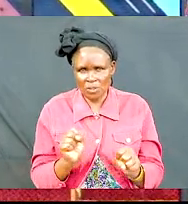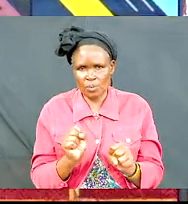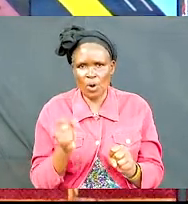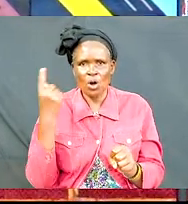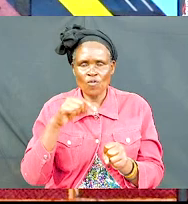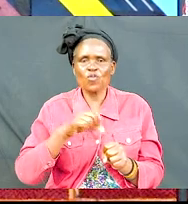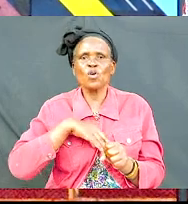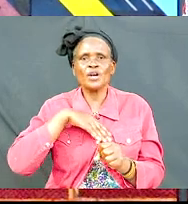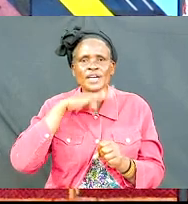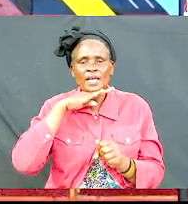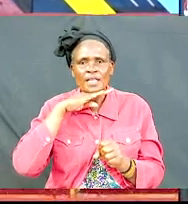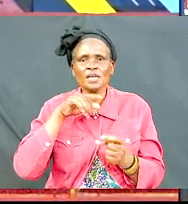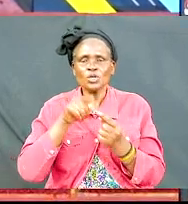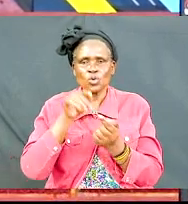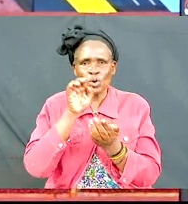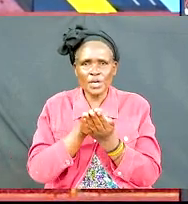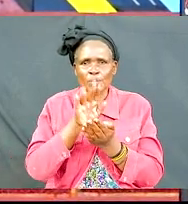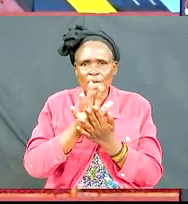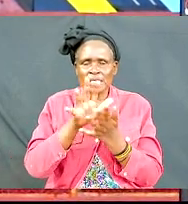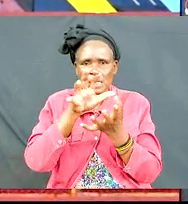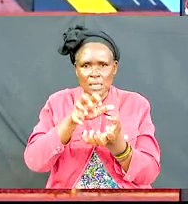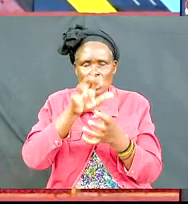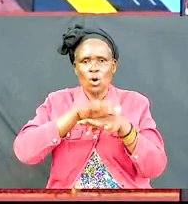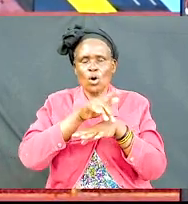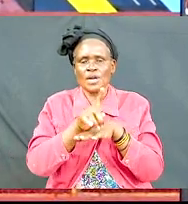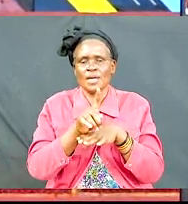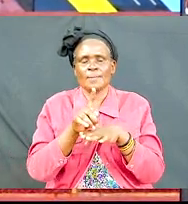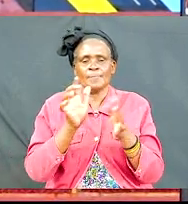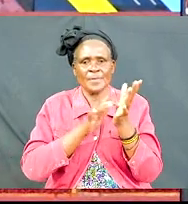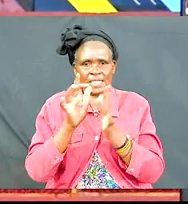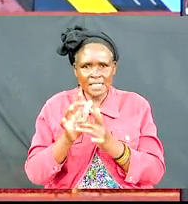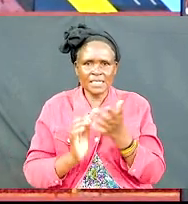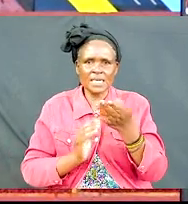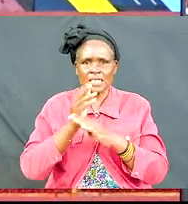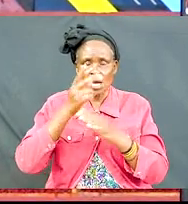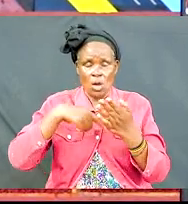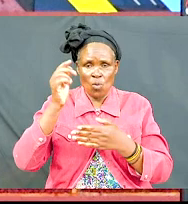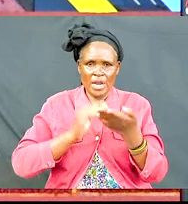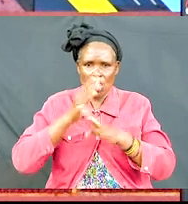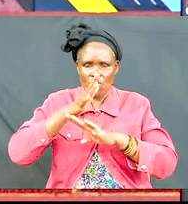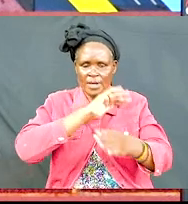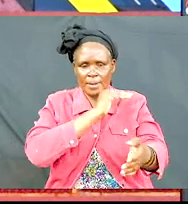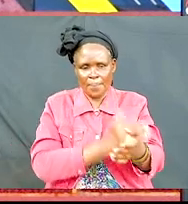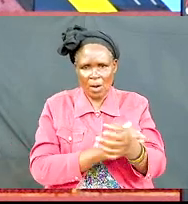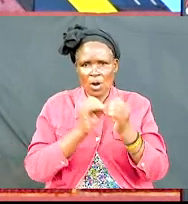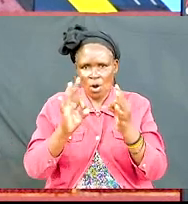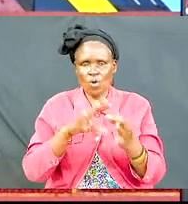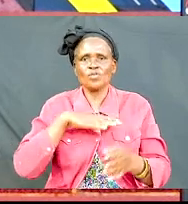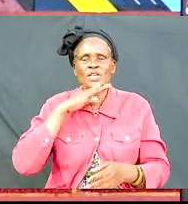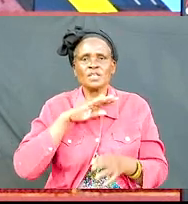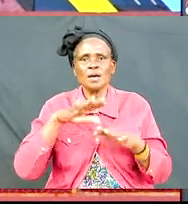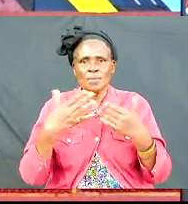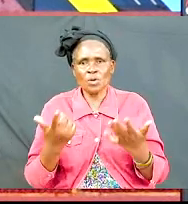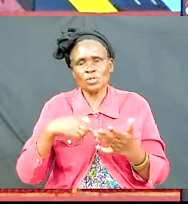death to keep its hold on him. Jesus overcame the power of death. For we